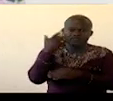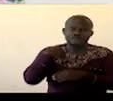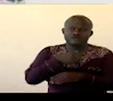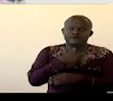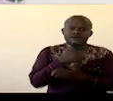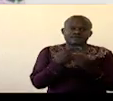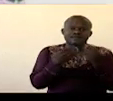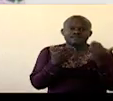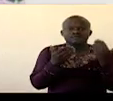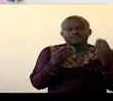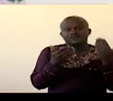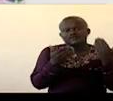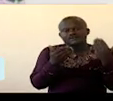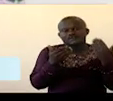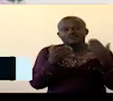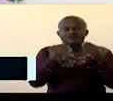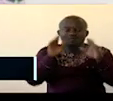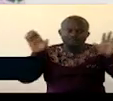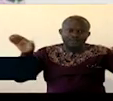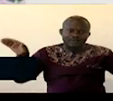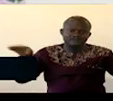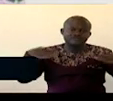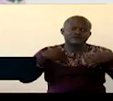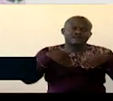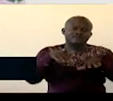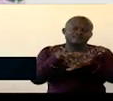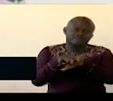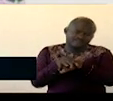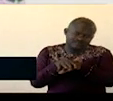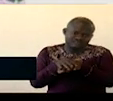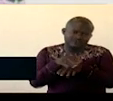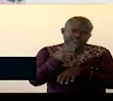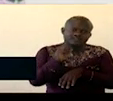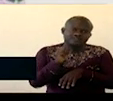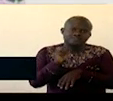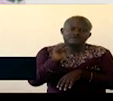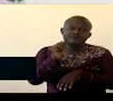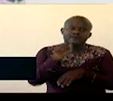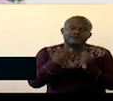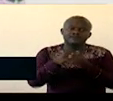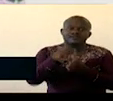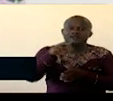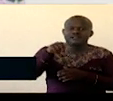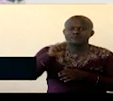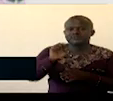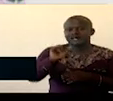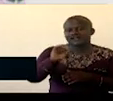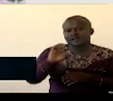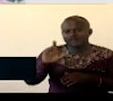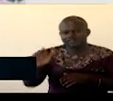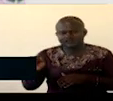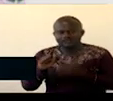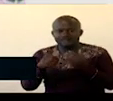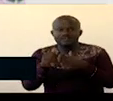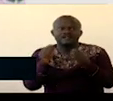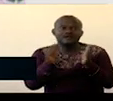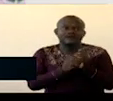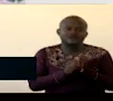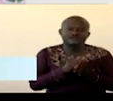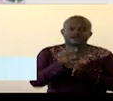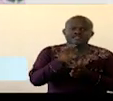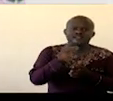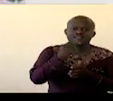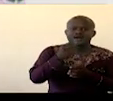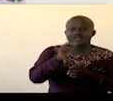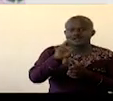have birds, we have fish, mammals, reptiles, insects, and fungi.